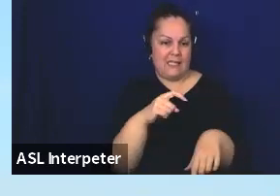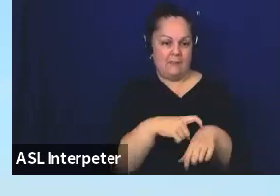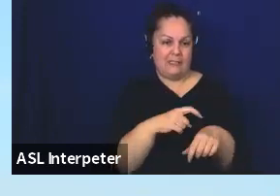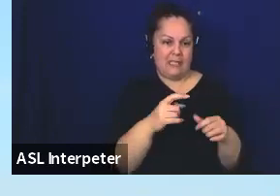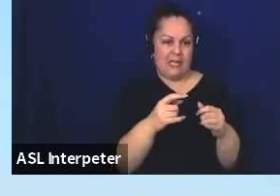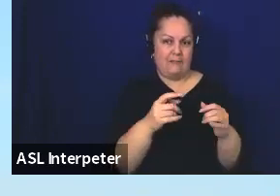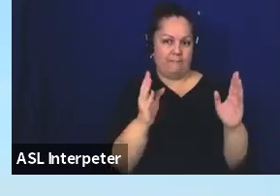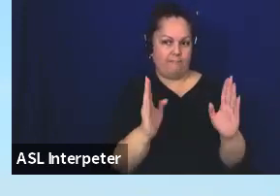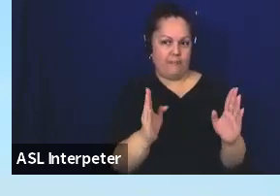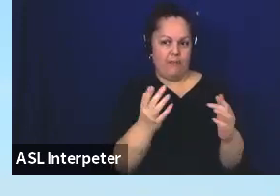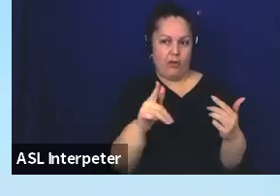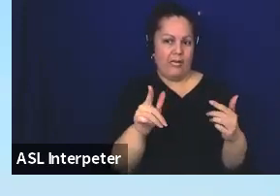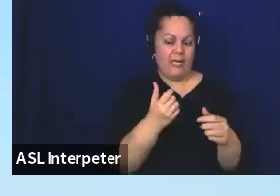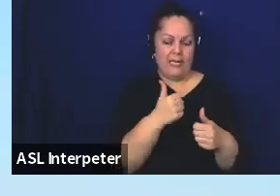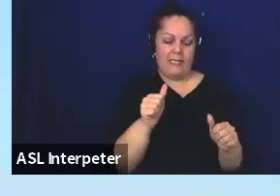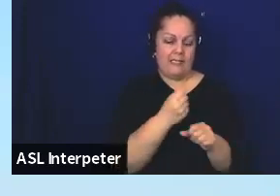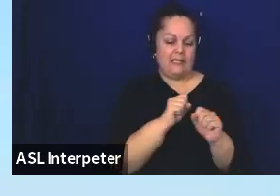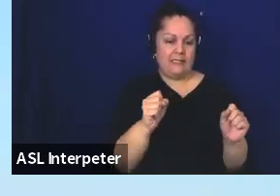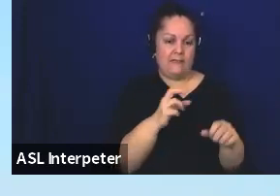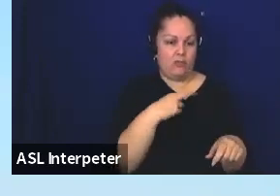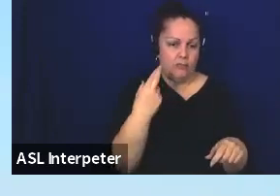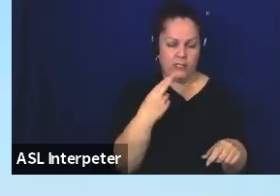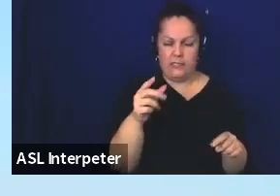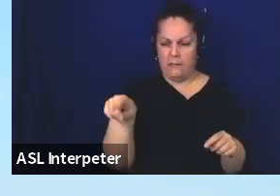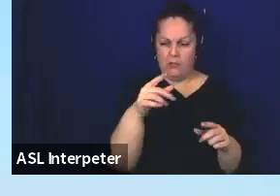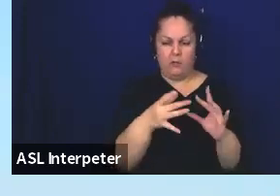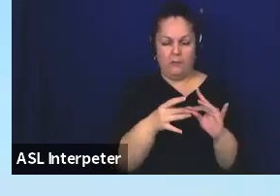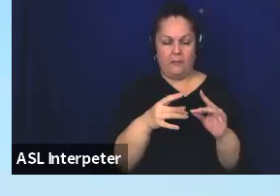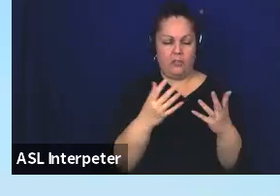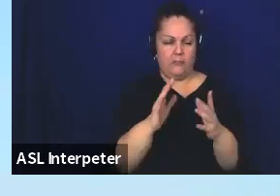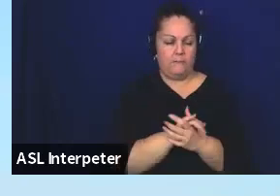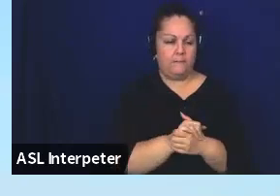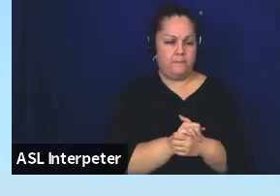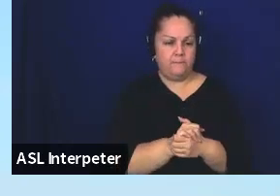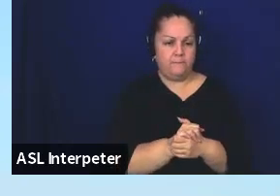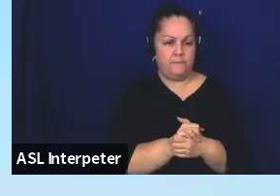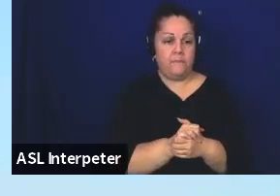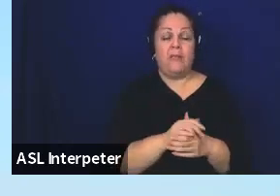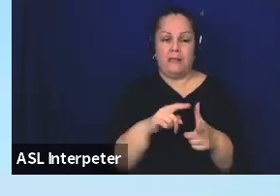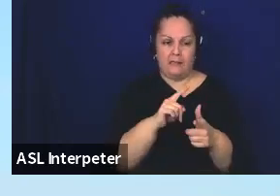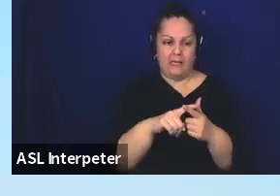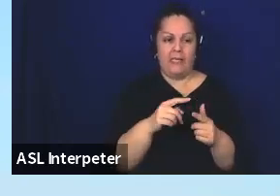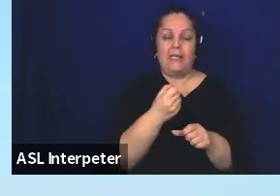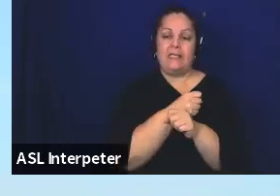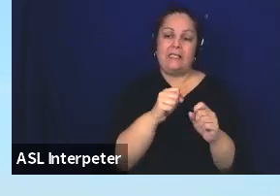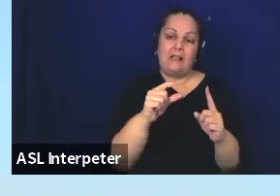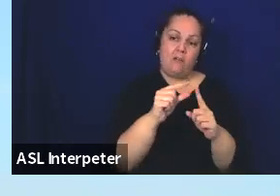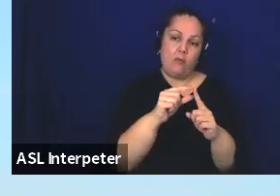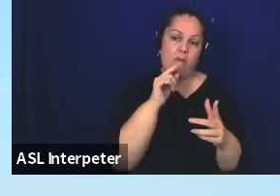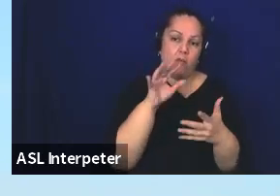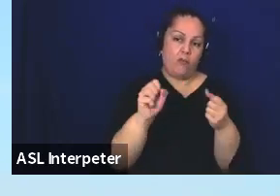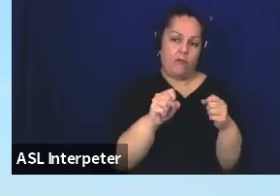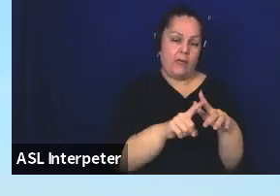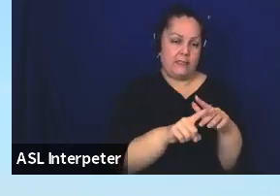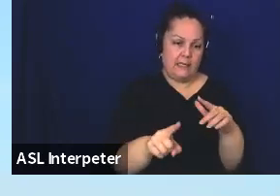of any safety risks, like many of you have already pointed out. And then safe words for a quick exit.